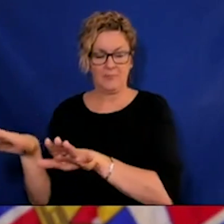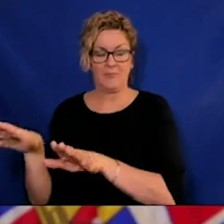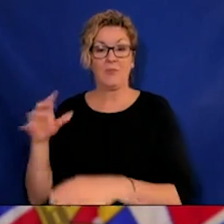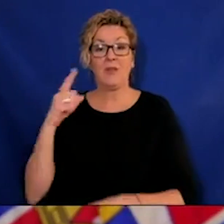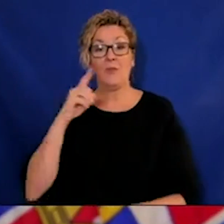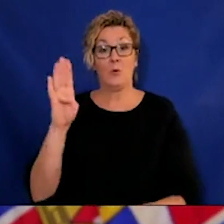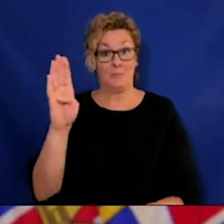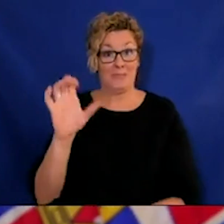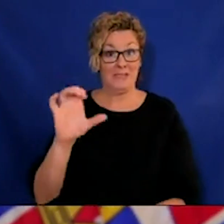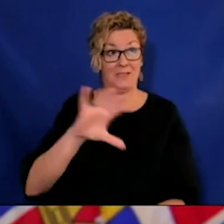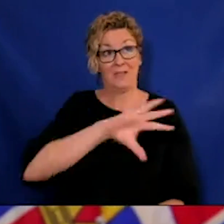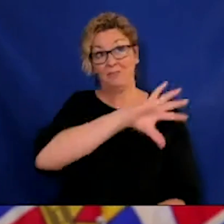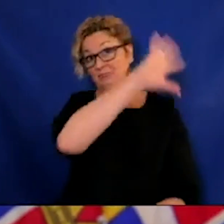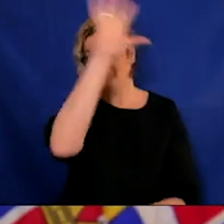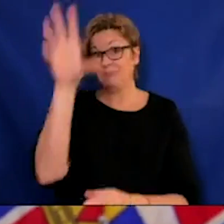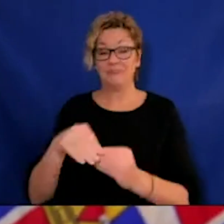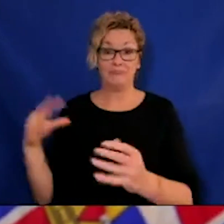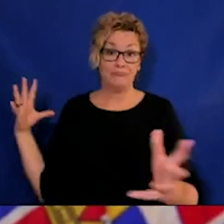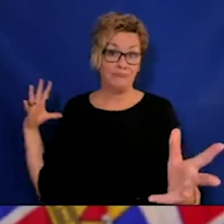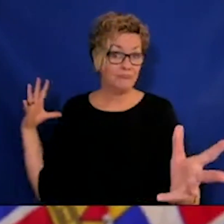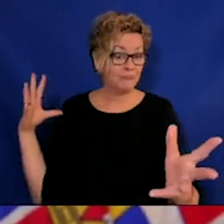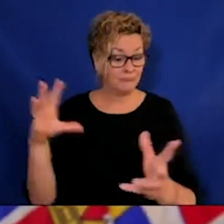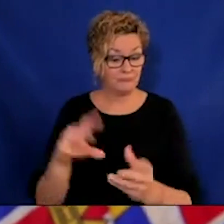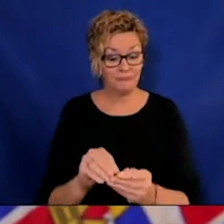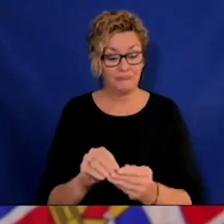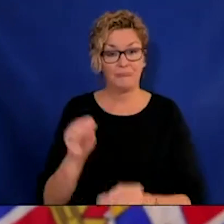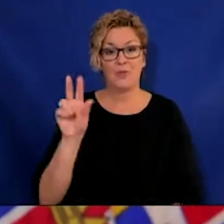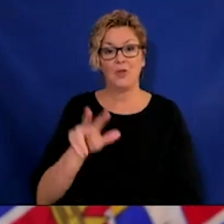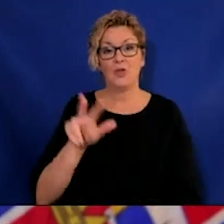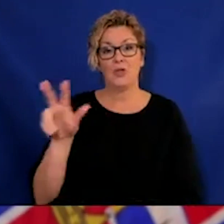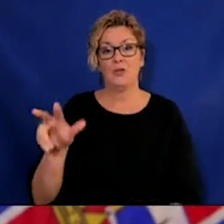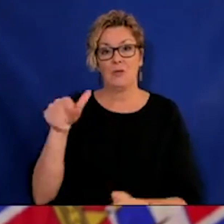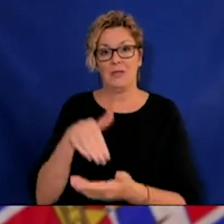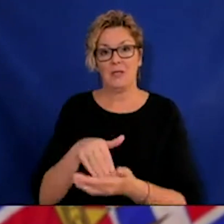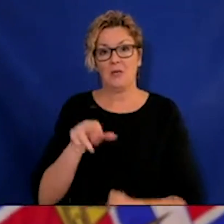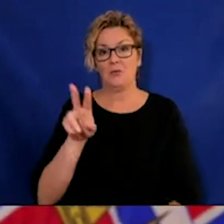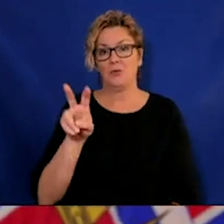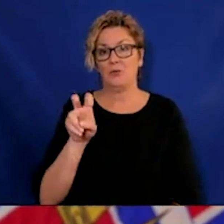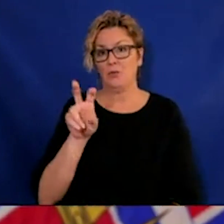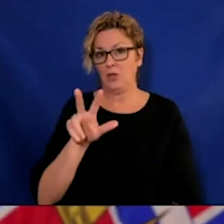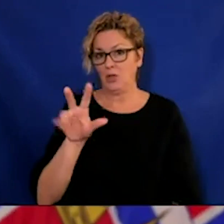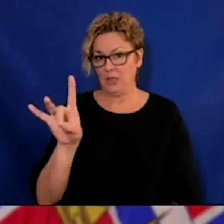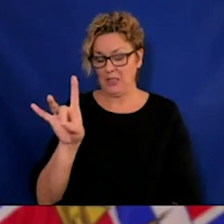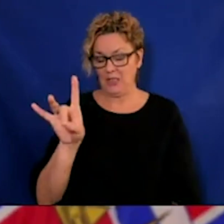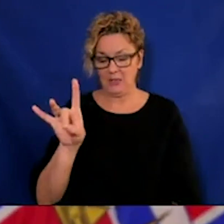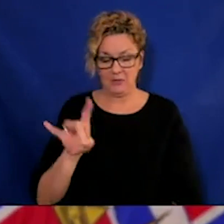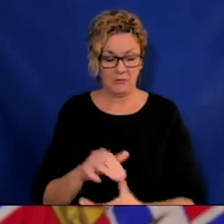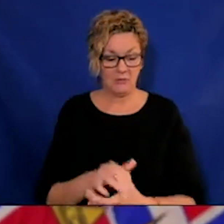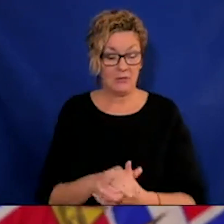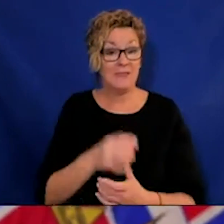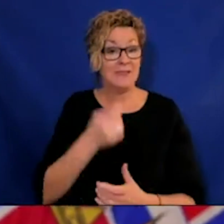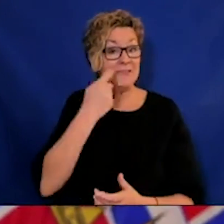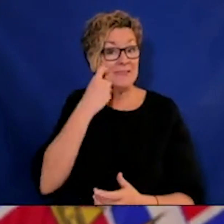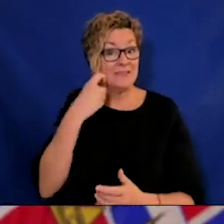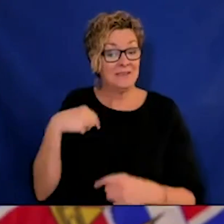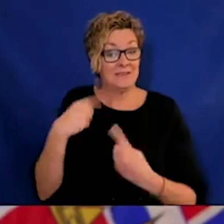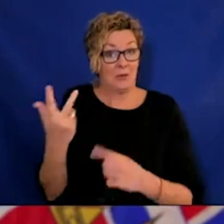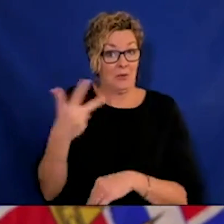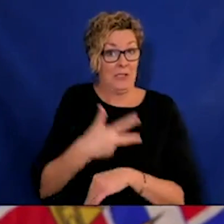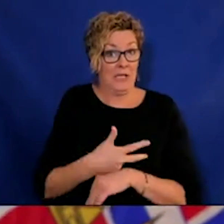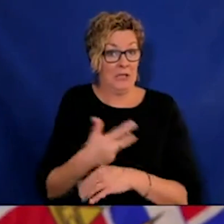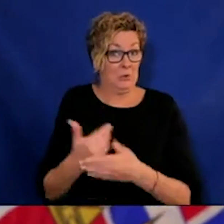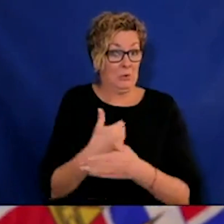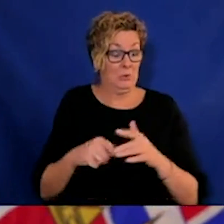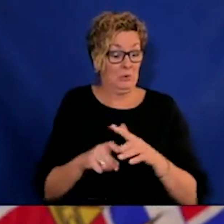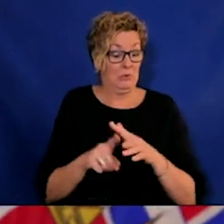33,238 people diagnosed with COVID-19 in British Columbia. That includes 371 people from the Vancouver Coastal